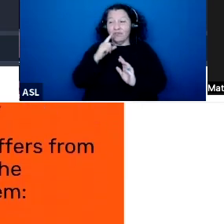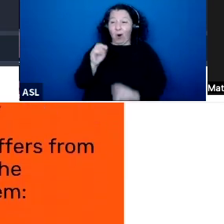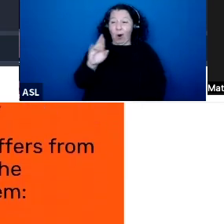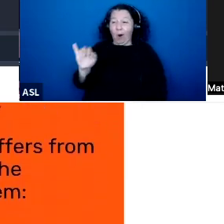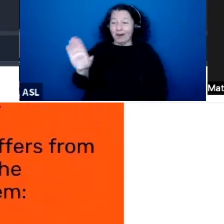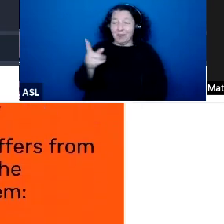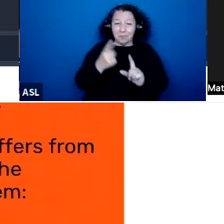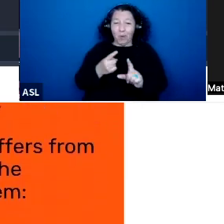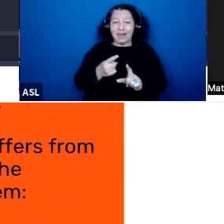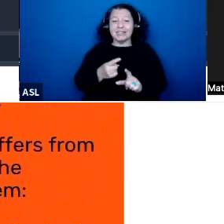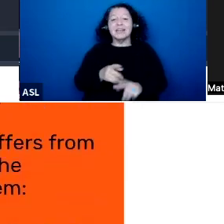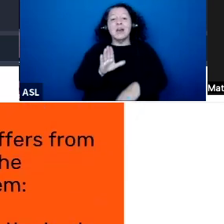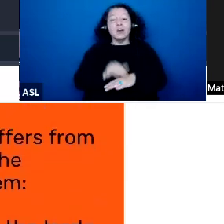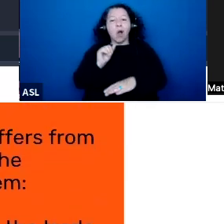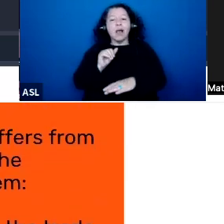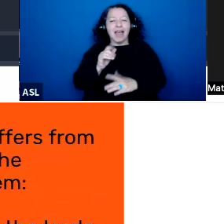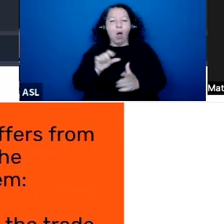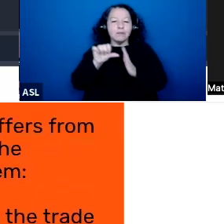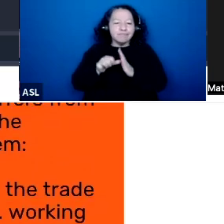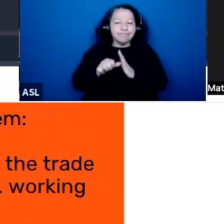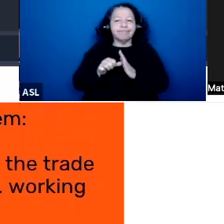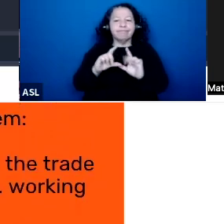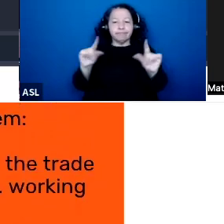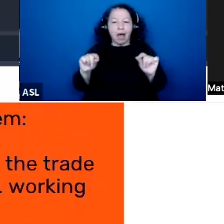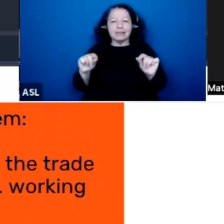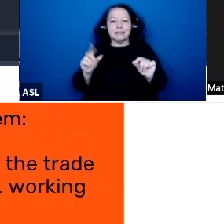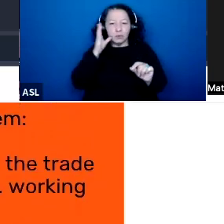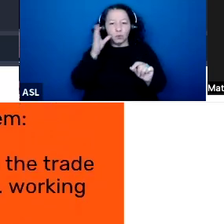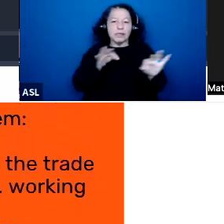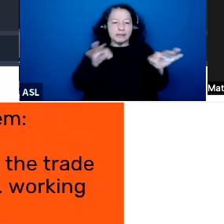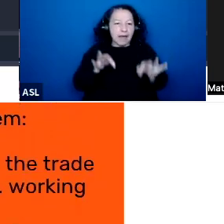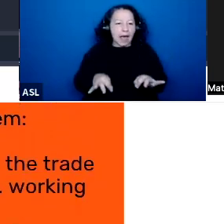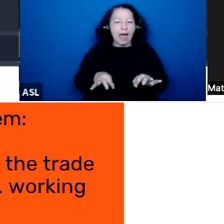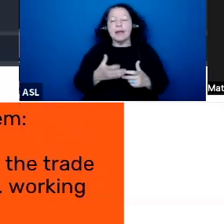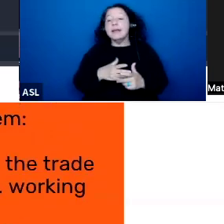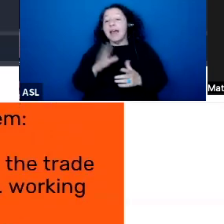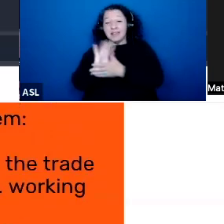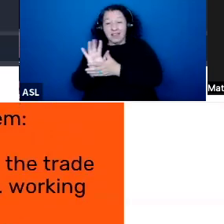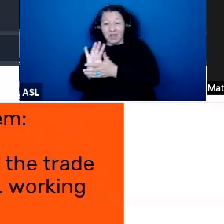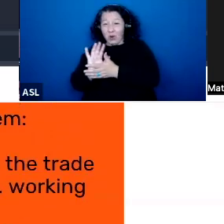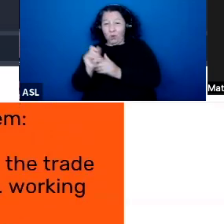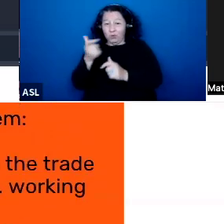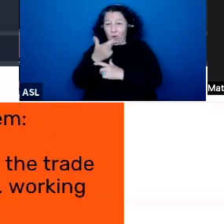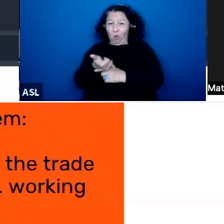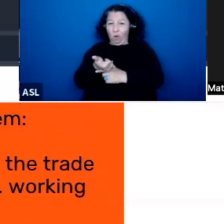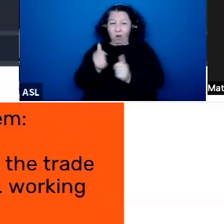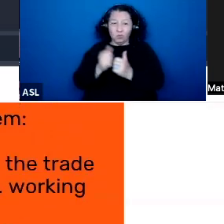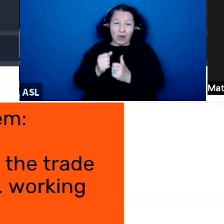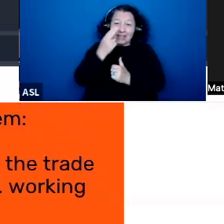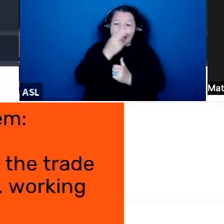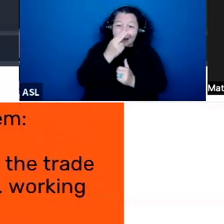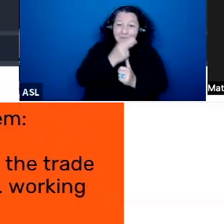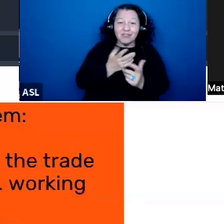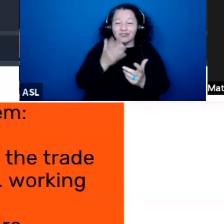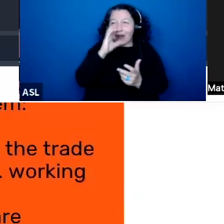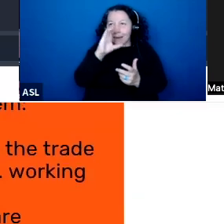Ari's point, there are the call out boxes that will describe things and define different things. And then there are videos that go throughout for folks who